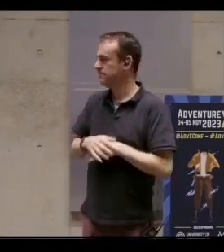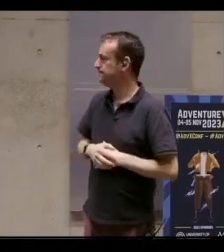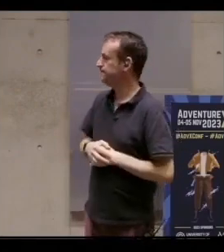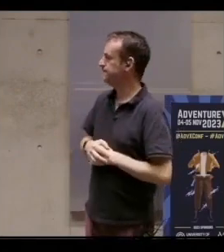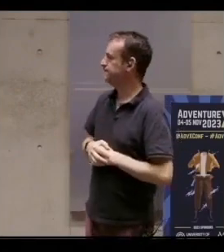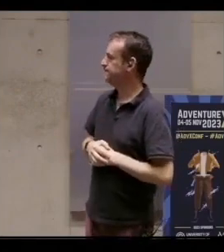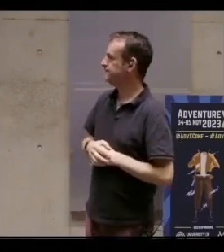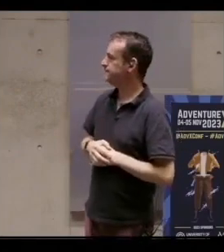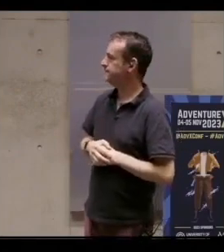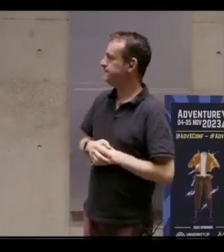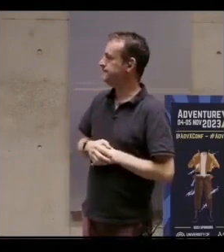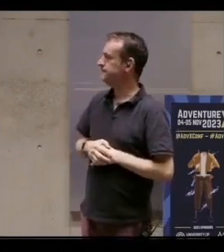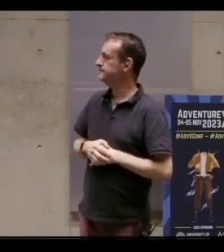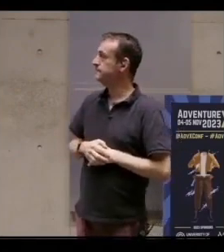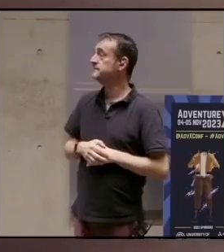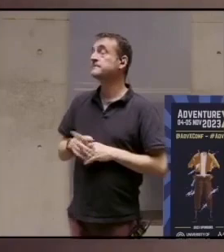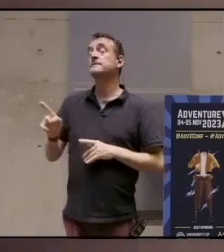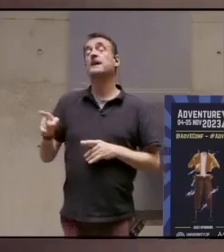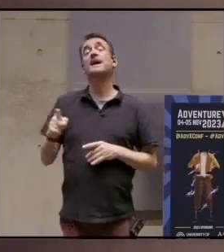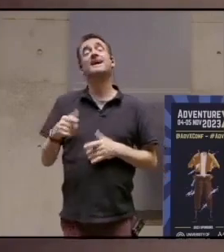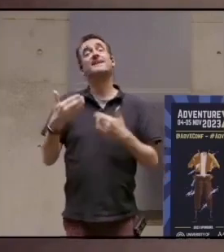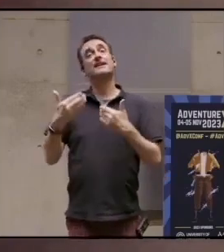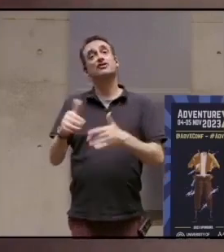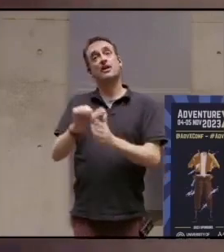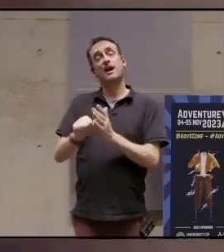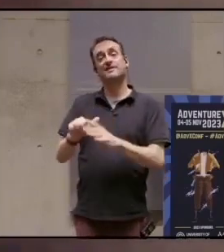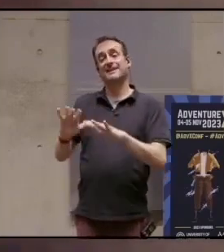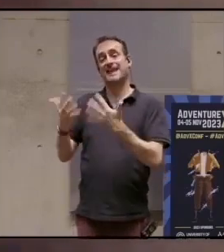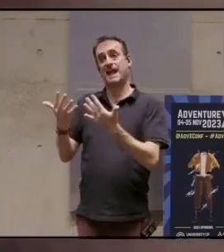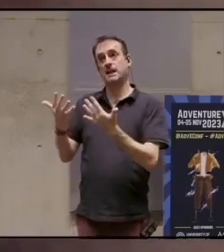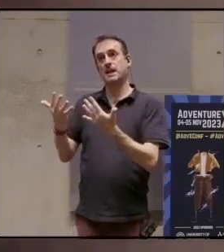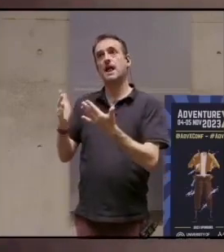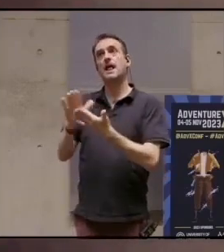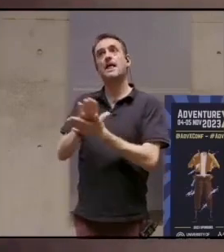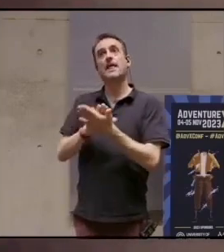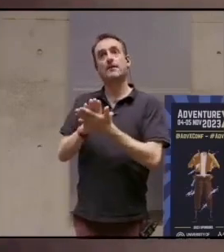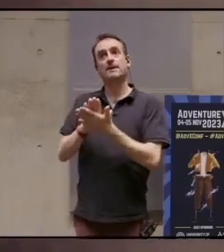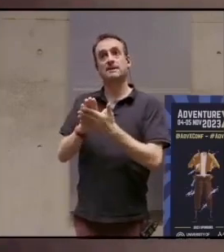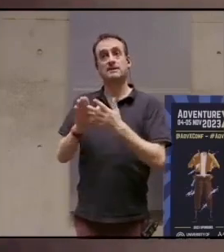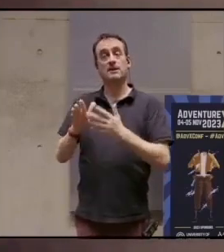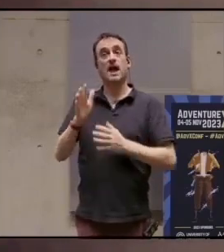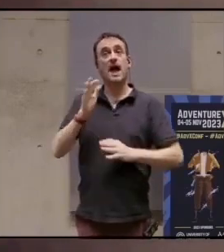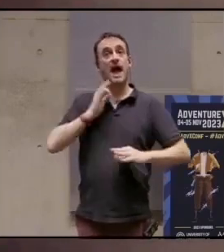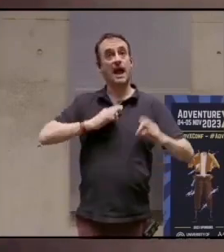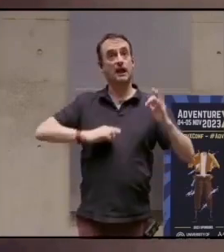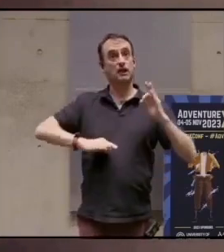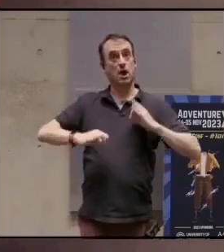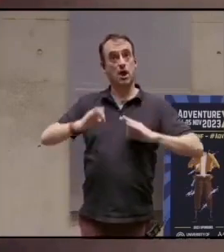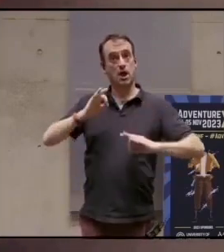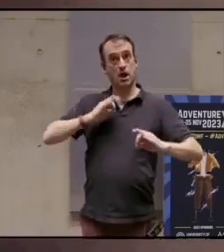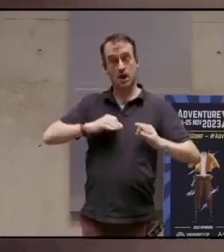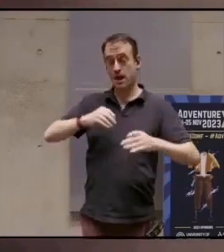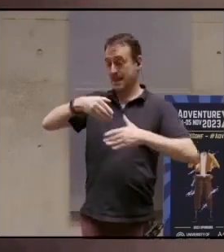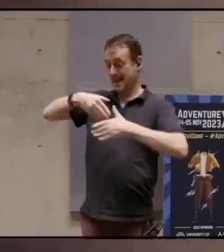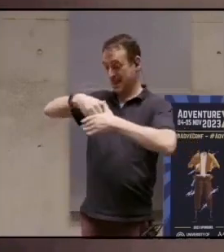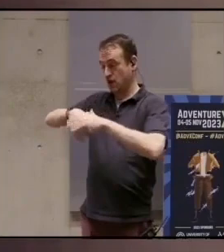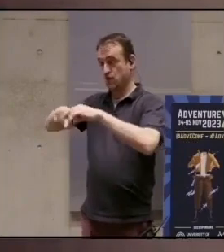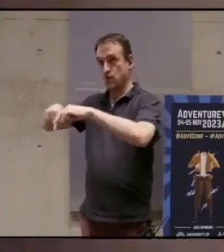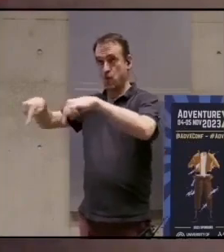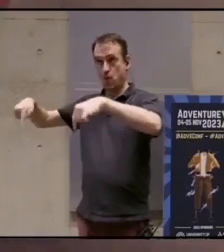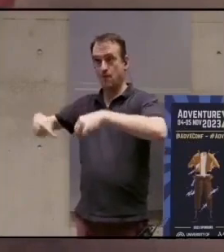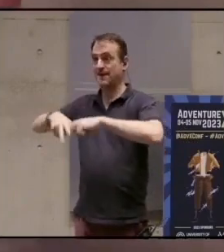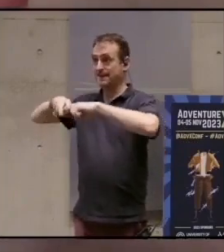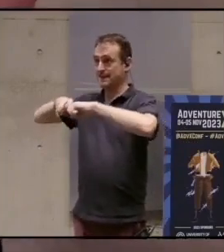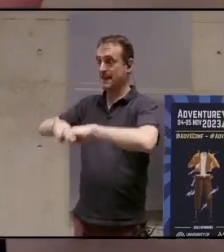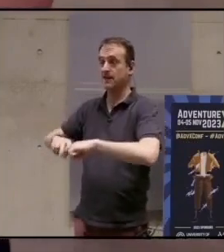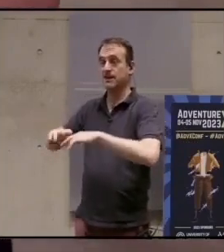When we say a session starts at 10, that means the actor is in the booth and getting set up at 10, or that the